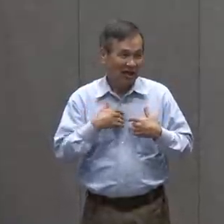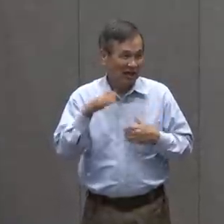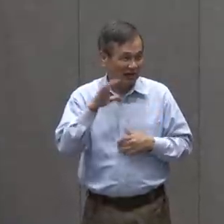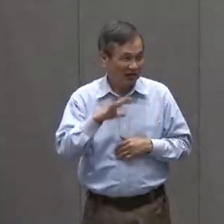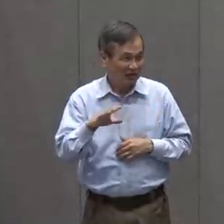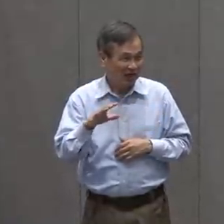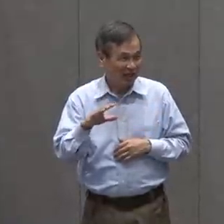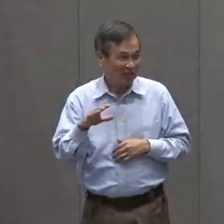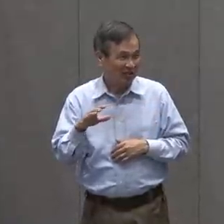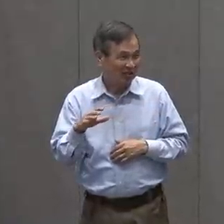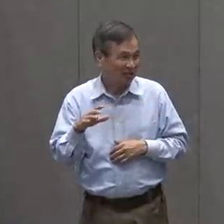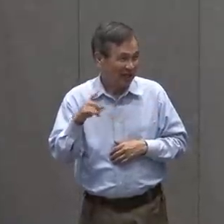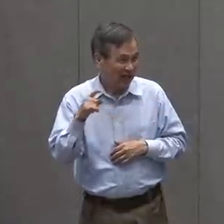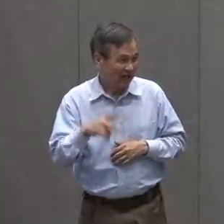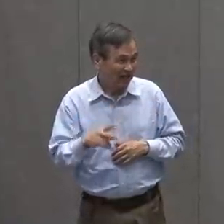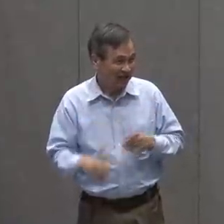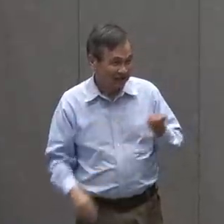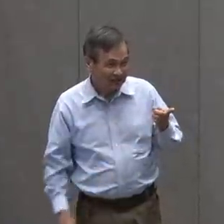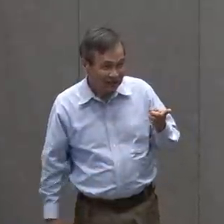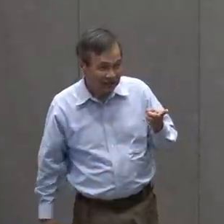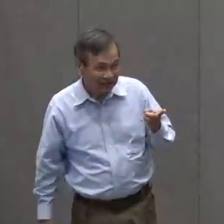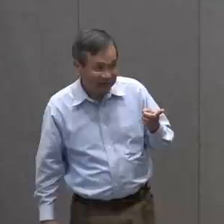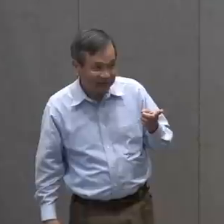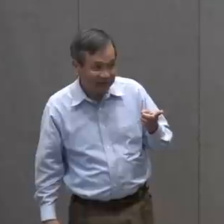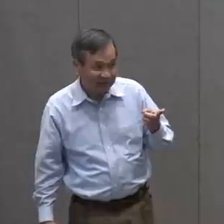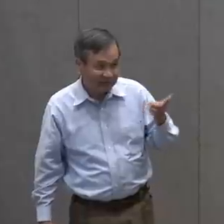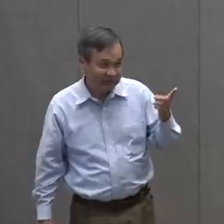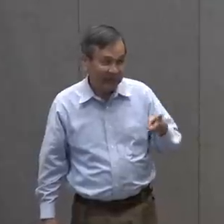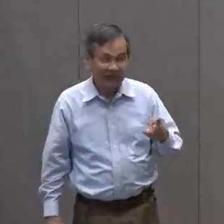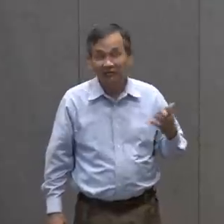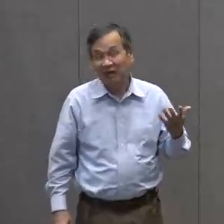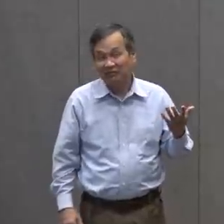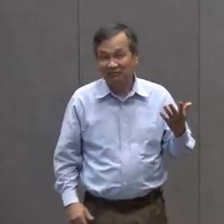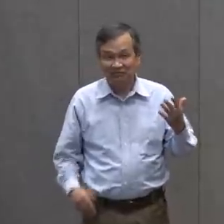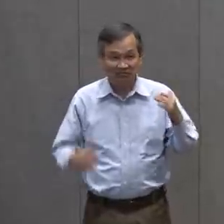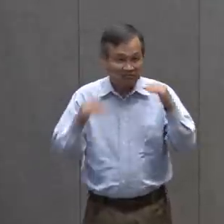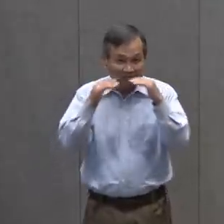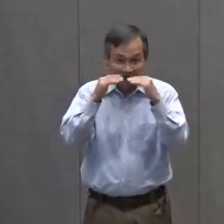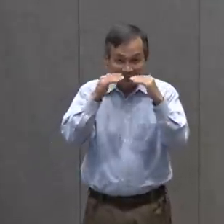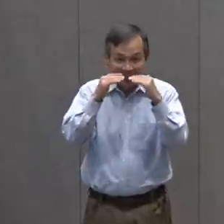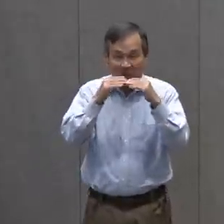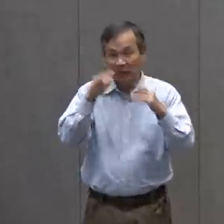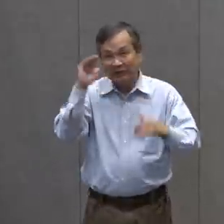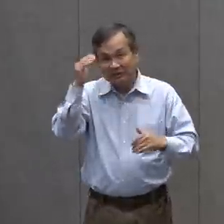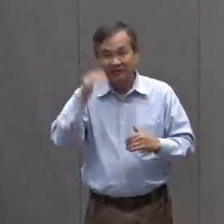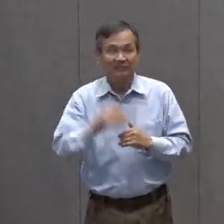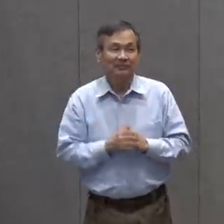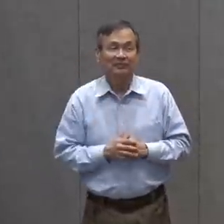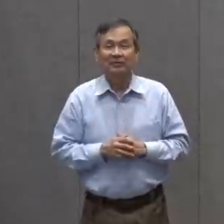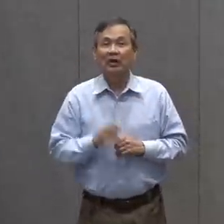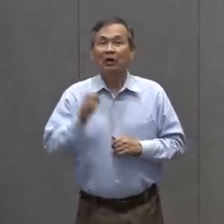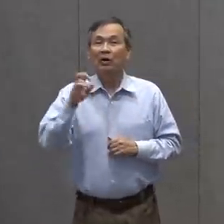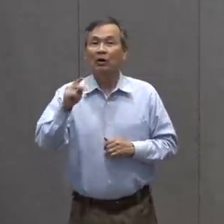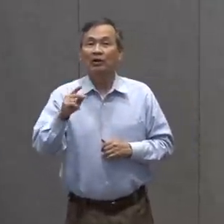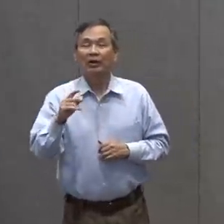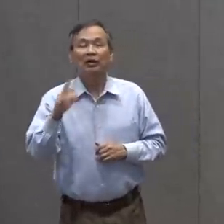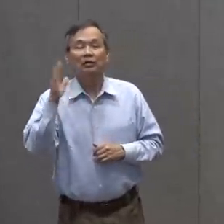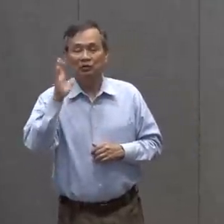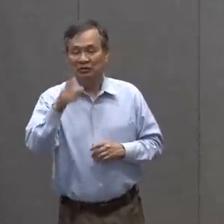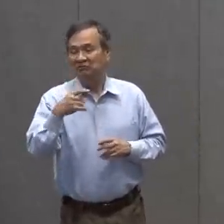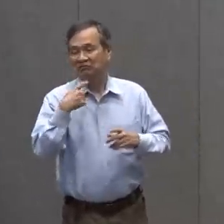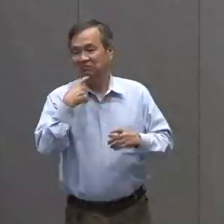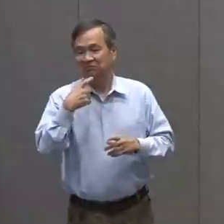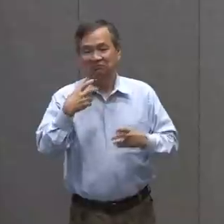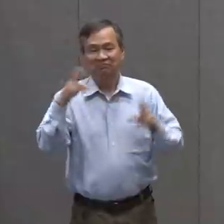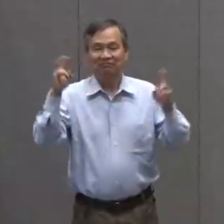think. I don't know. I might have about half, too. All right. I guess we'll call that a draw. I think it was even Steven on that one. All right. We'll call that one a draw. Okay.